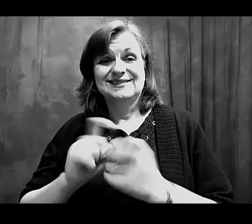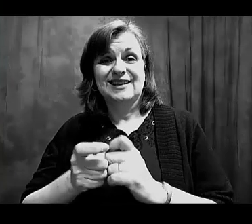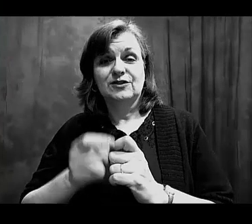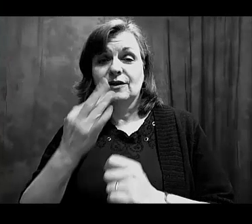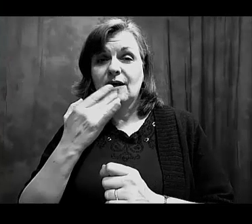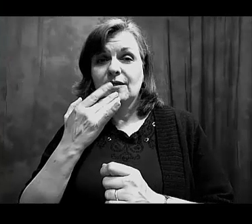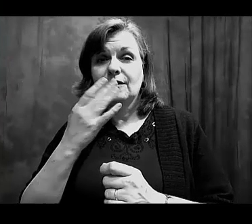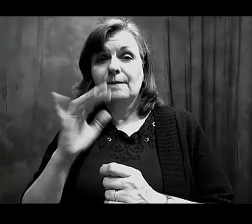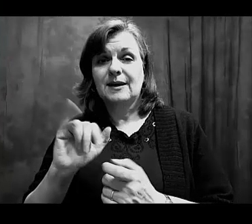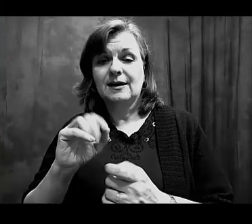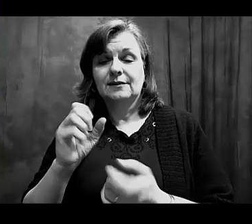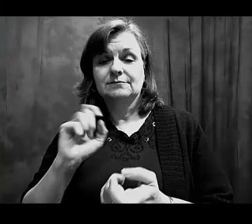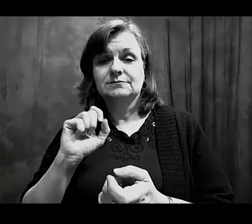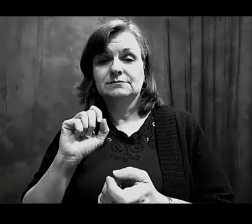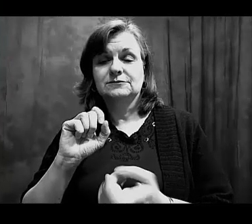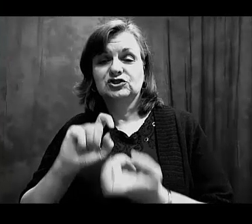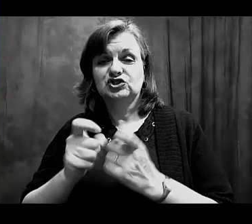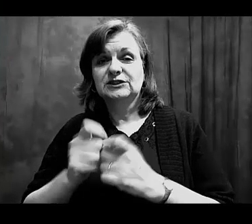soil.